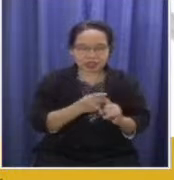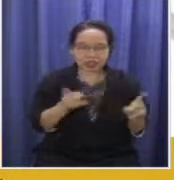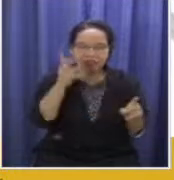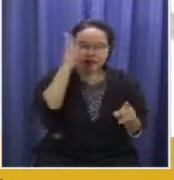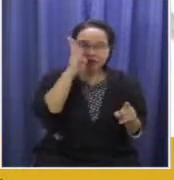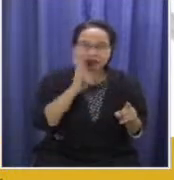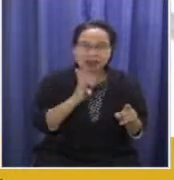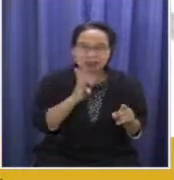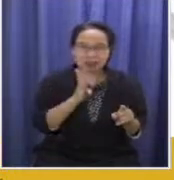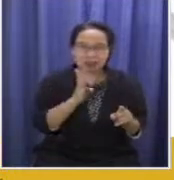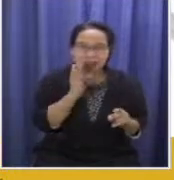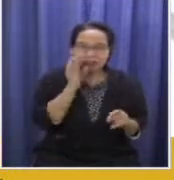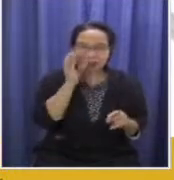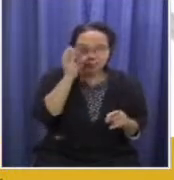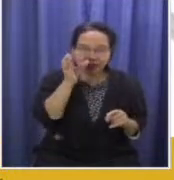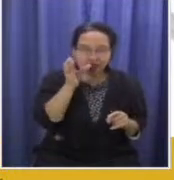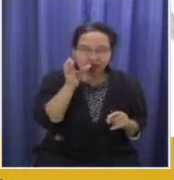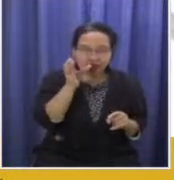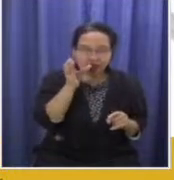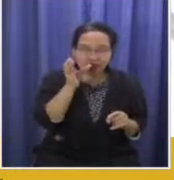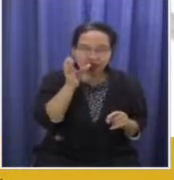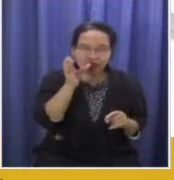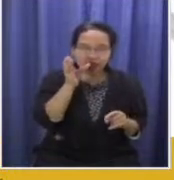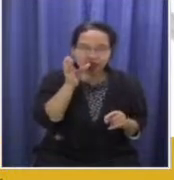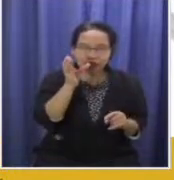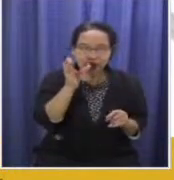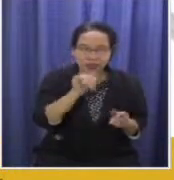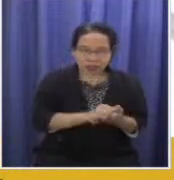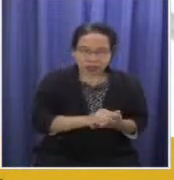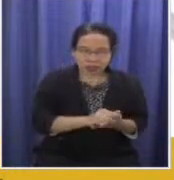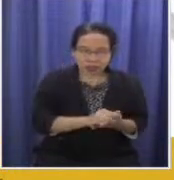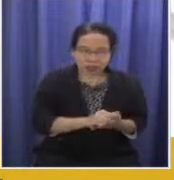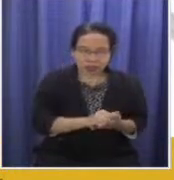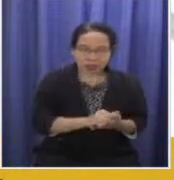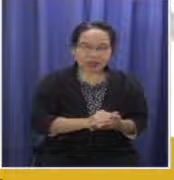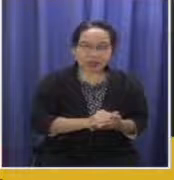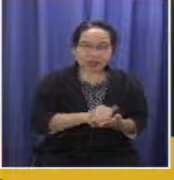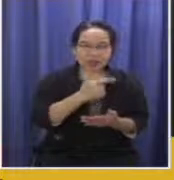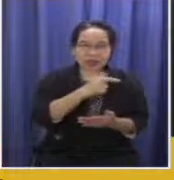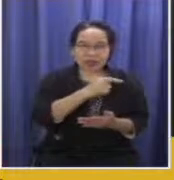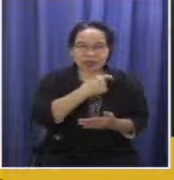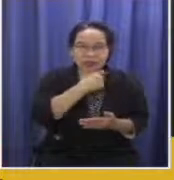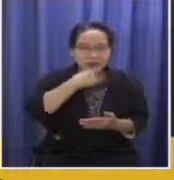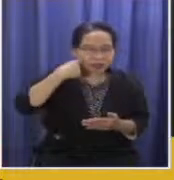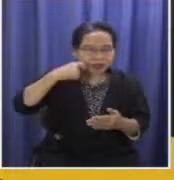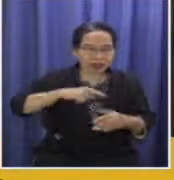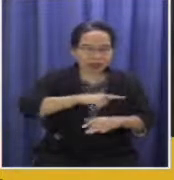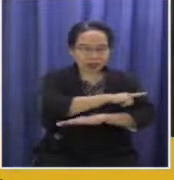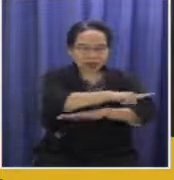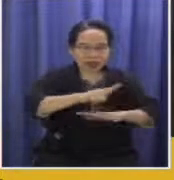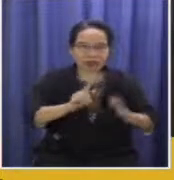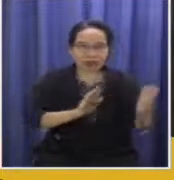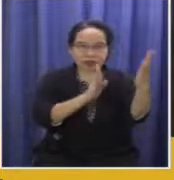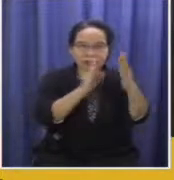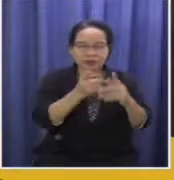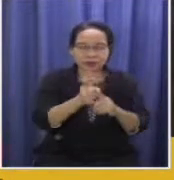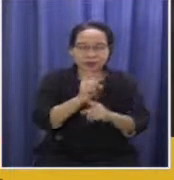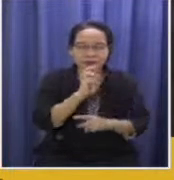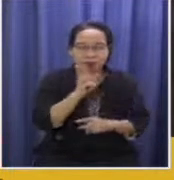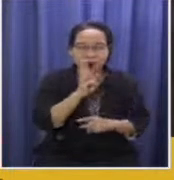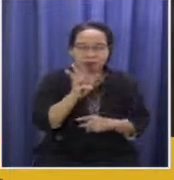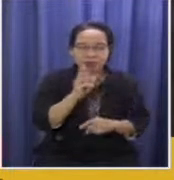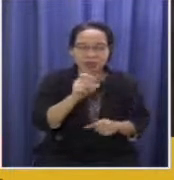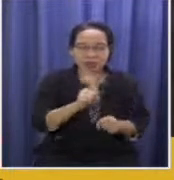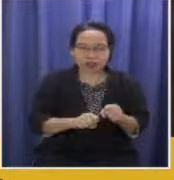God commanded that the dry land appear from the waters.